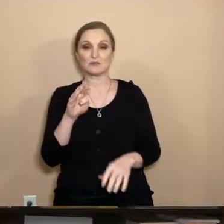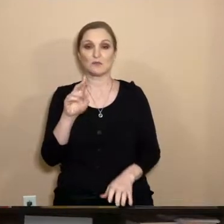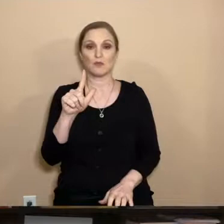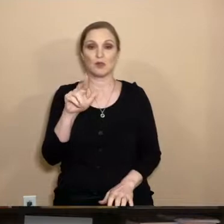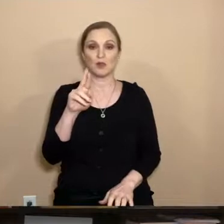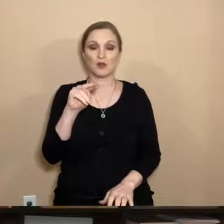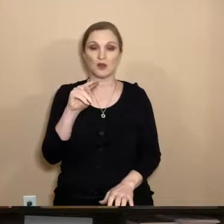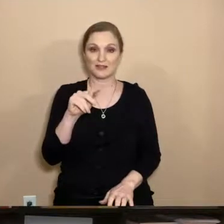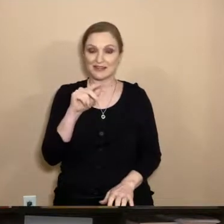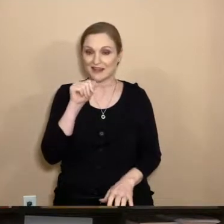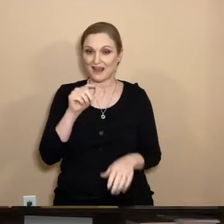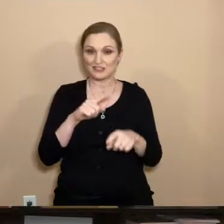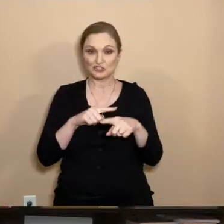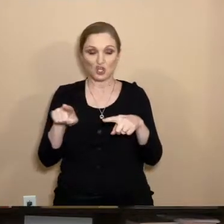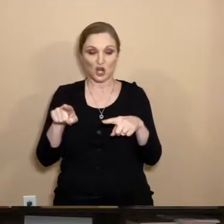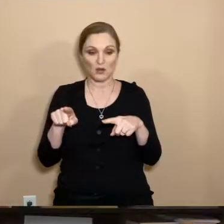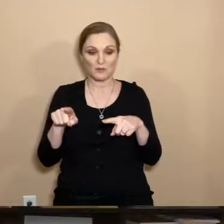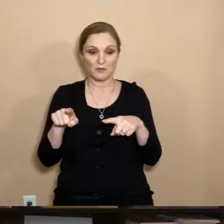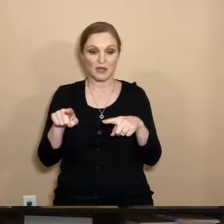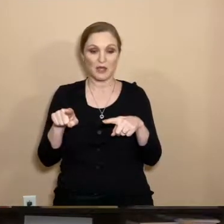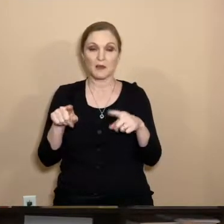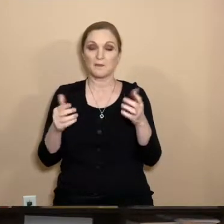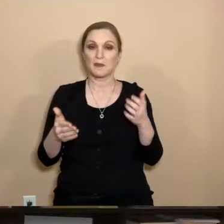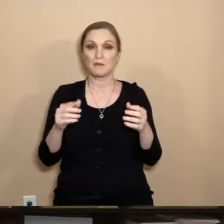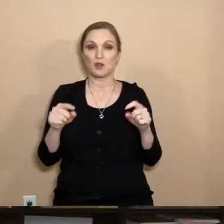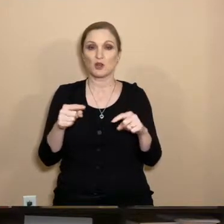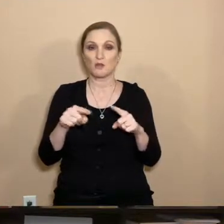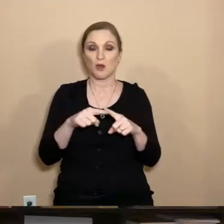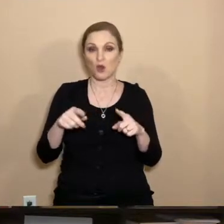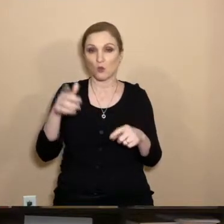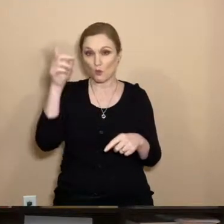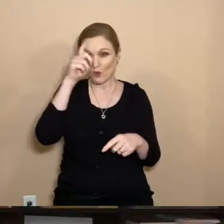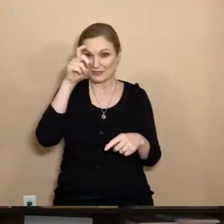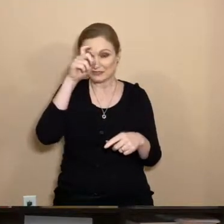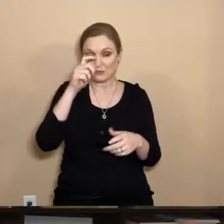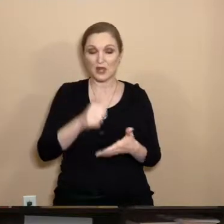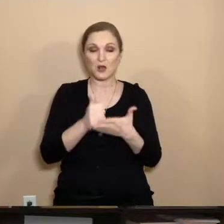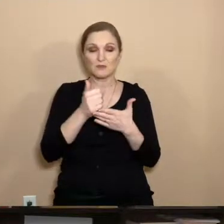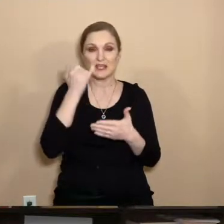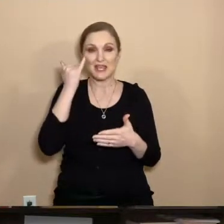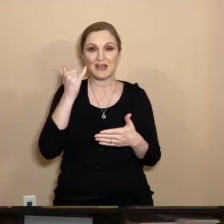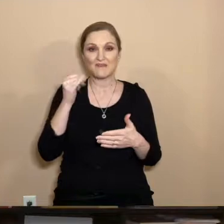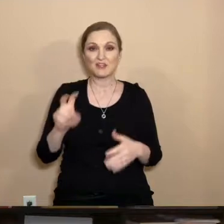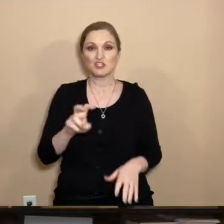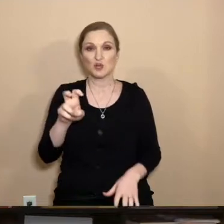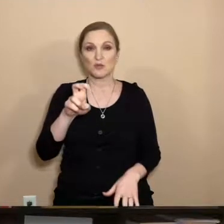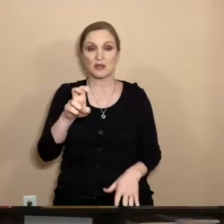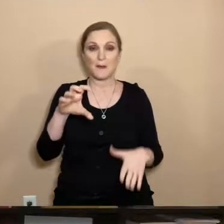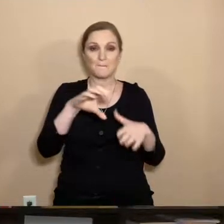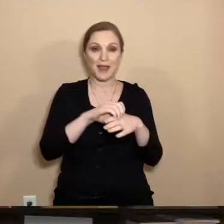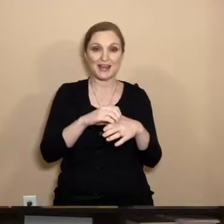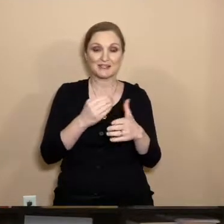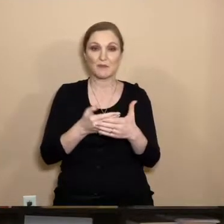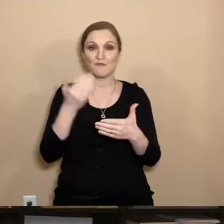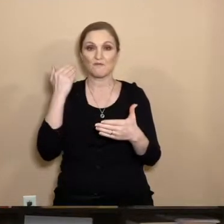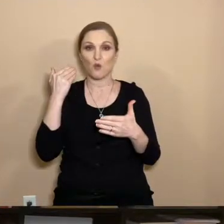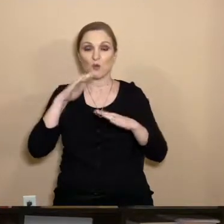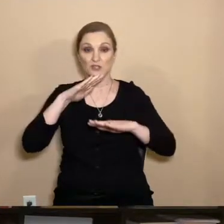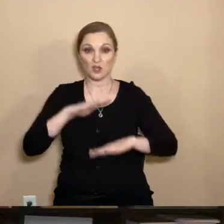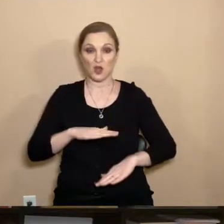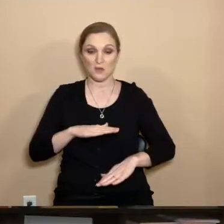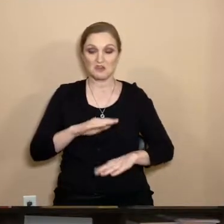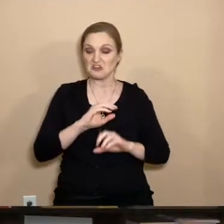strength. But wisdom helps one to succeed. If the serpent bites before it is charmed, there is